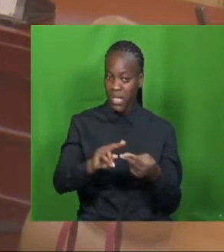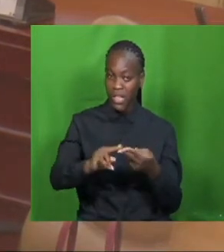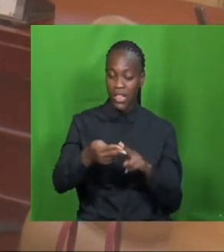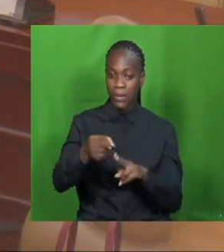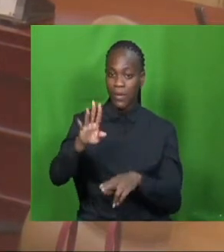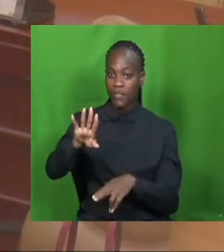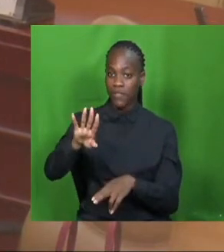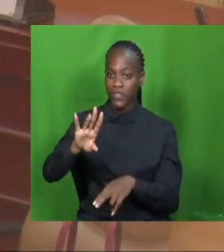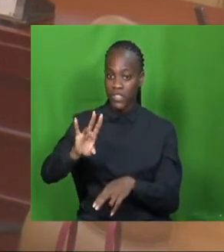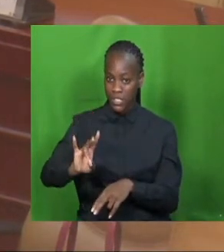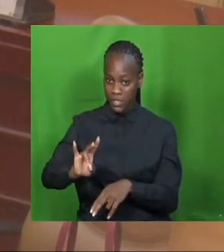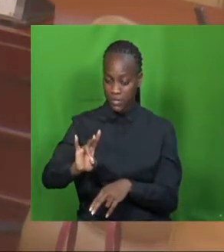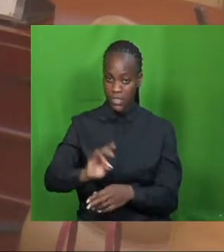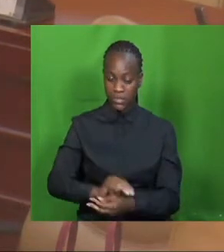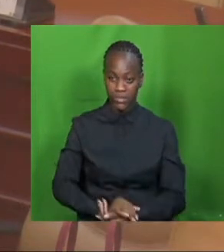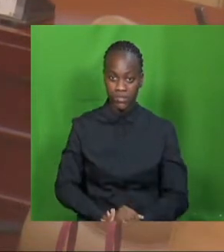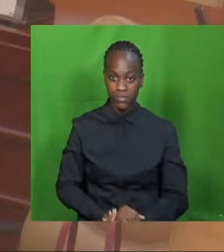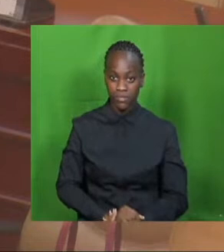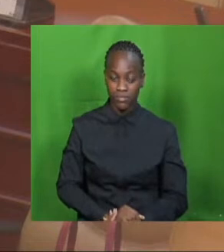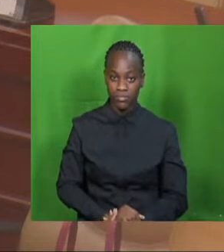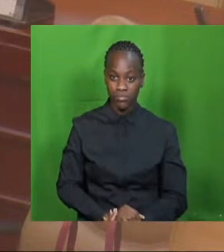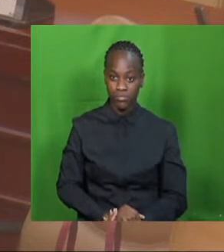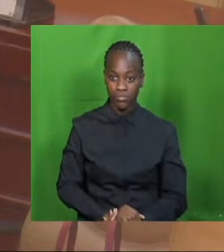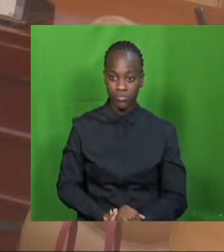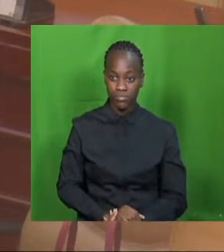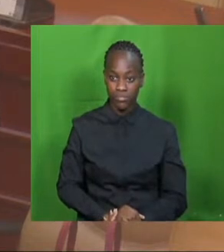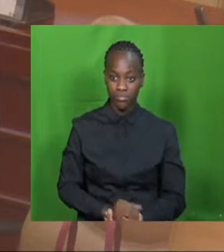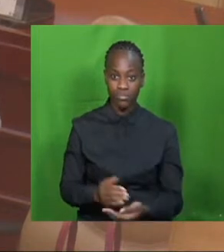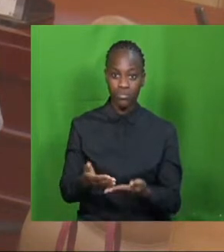yesterday. Page 8.